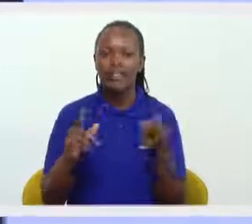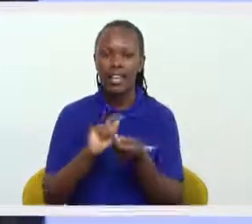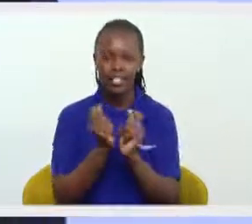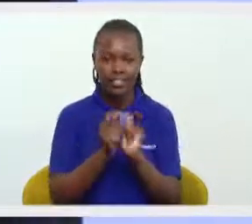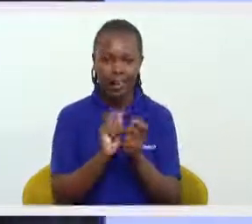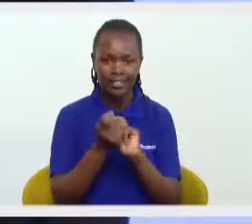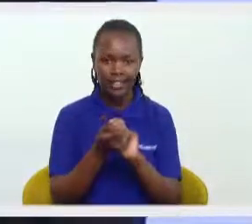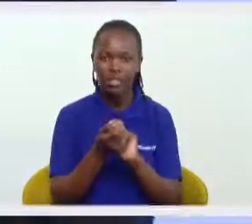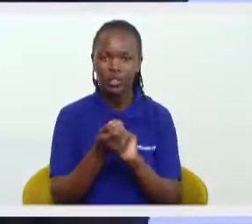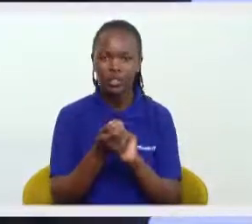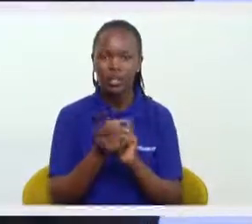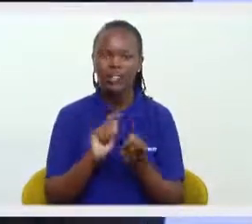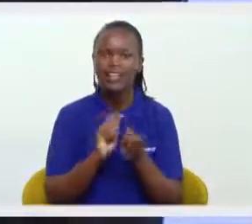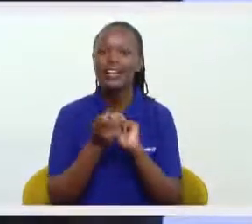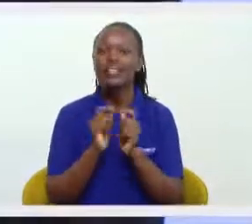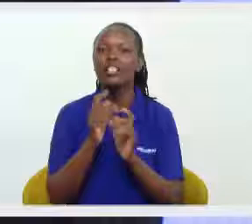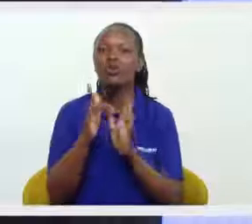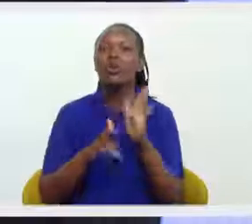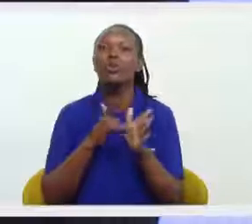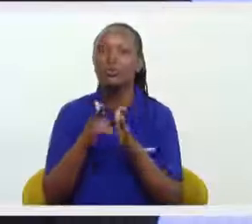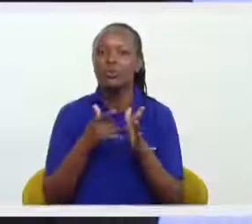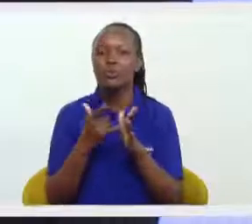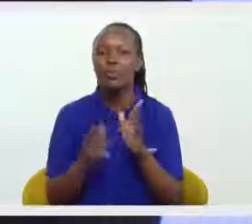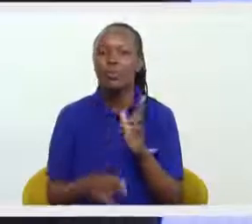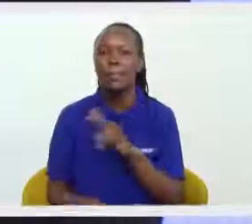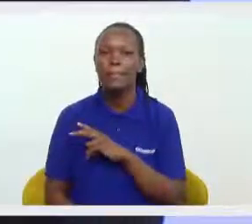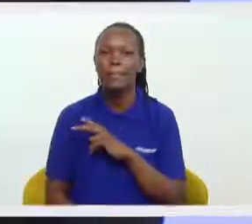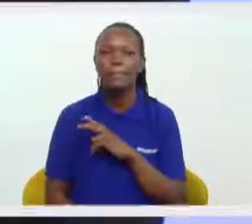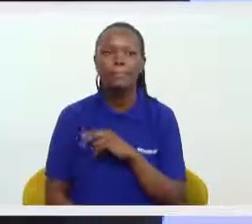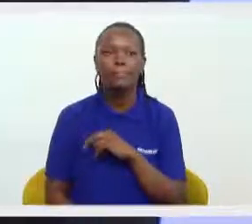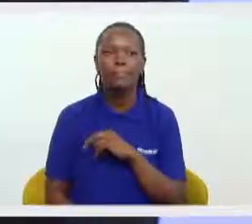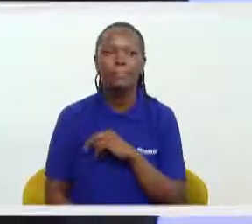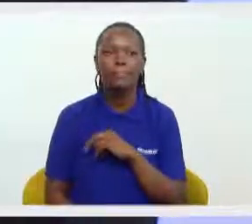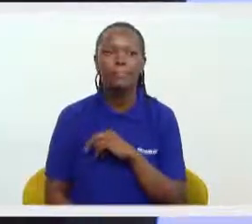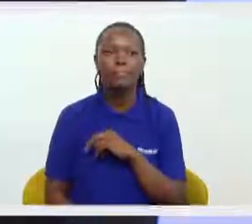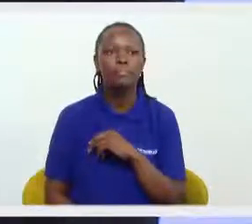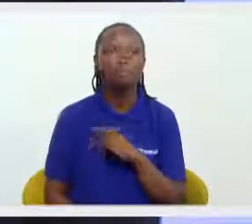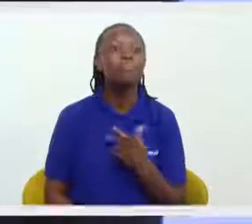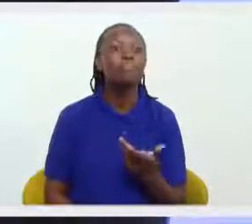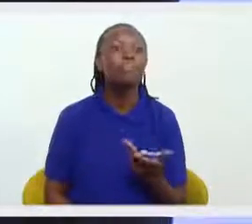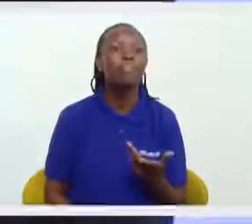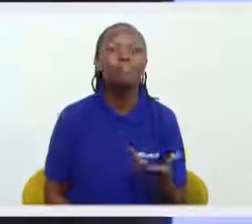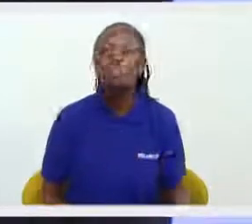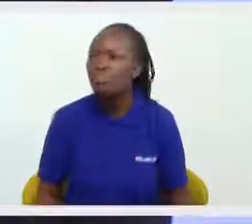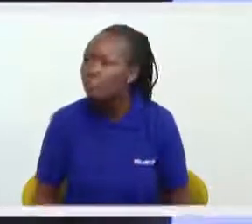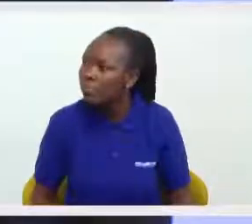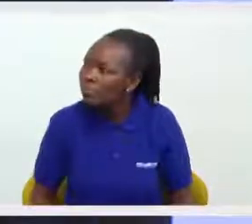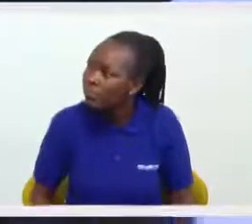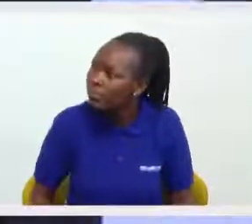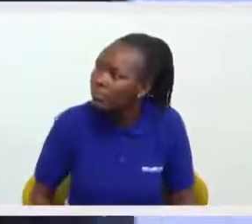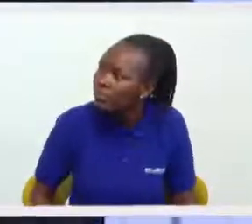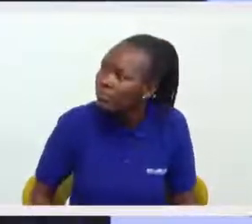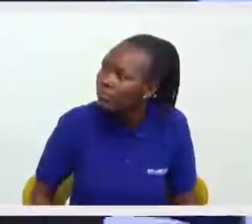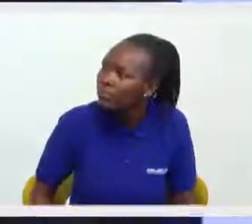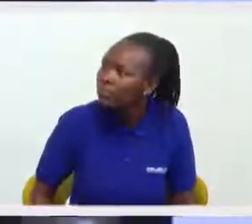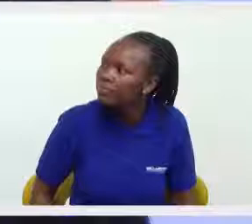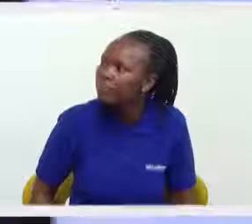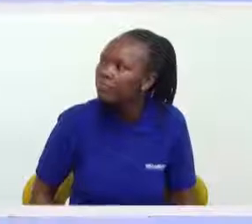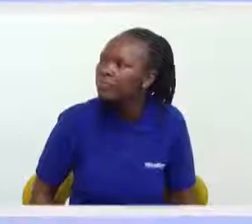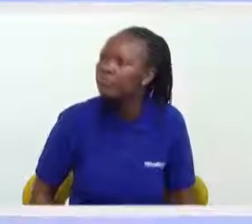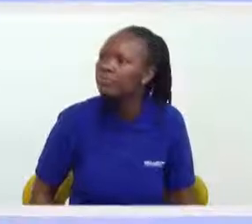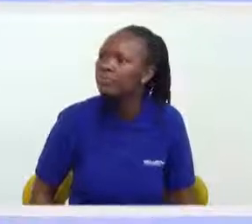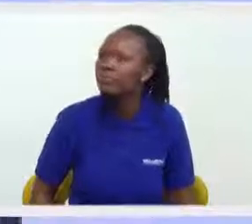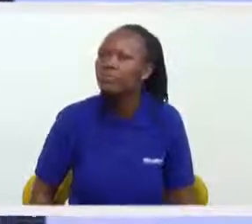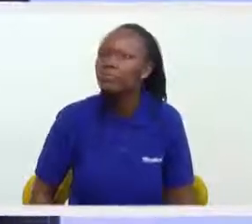translation, the auto translation on YouTube. So is Rosie here? Maybe not. There she